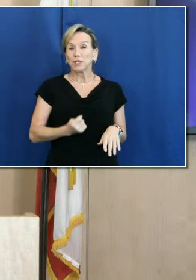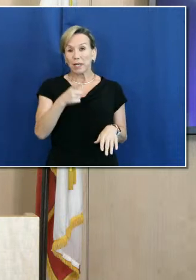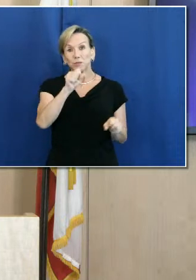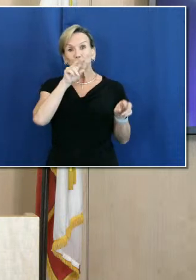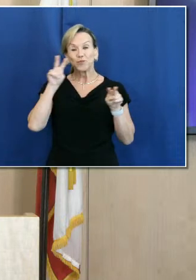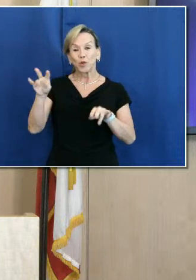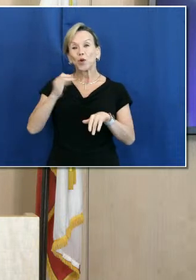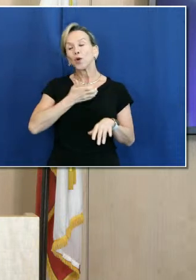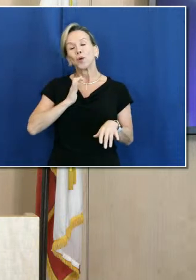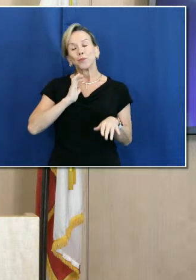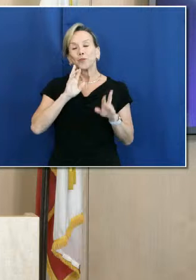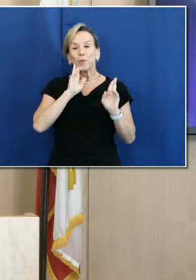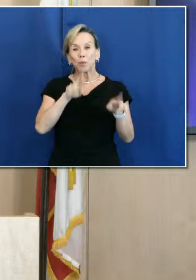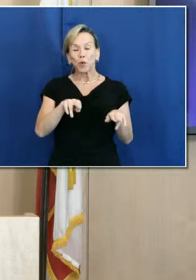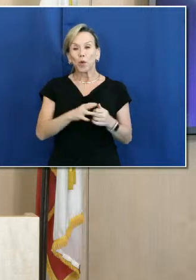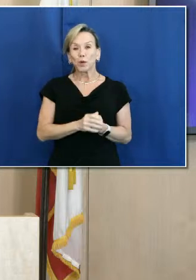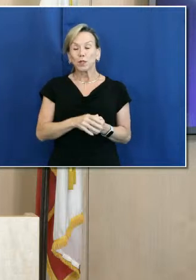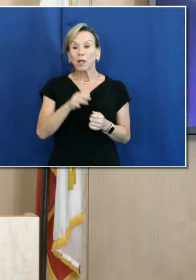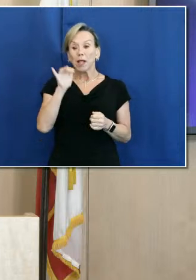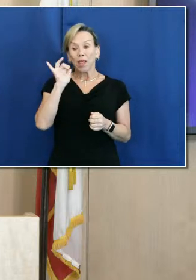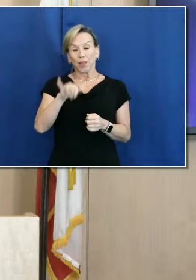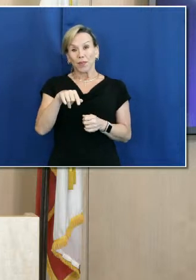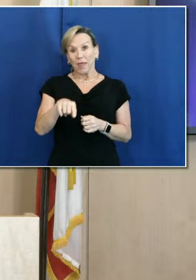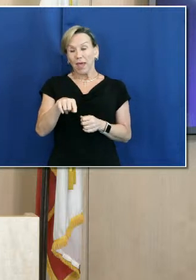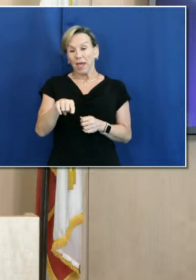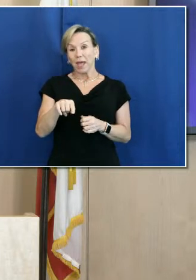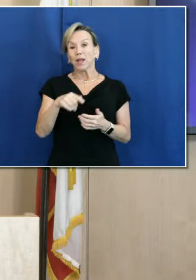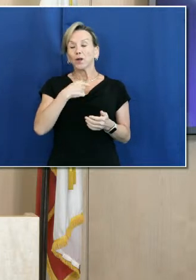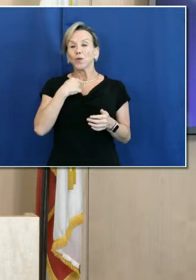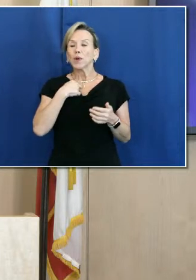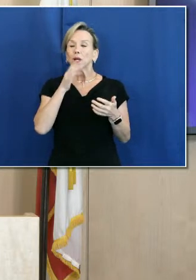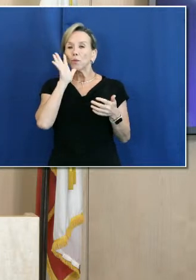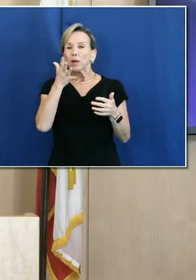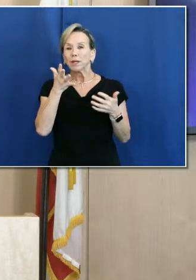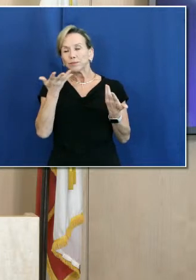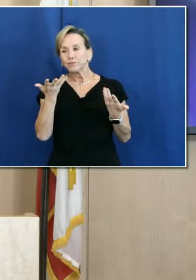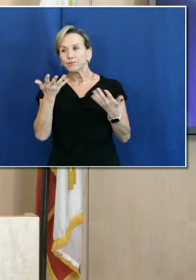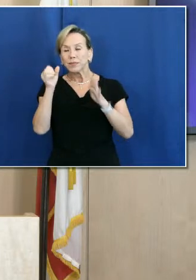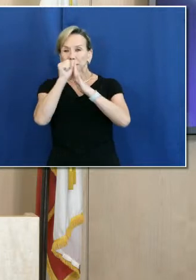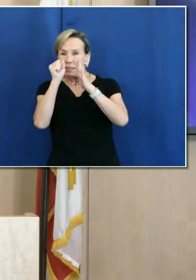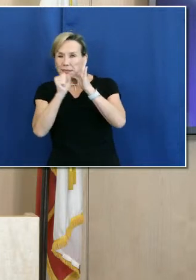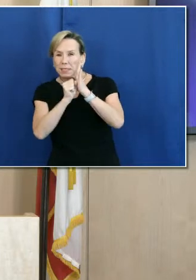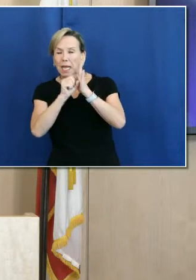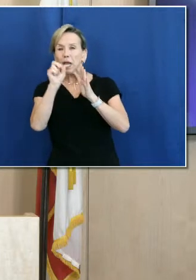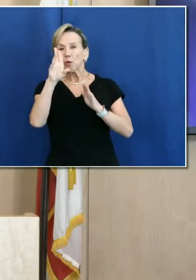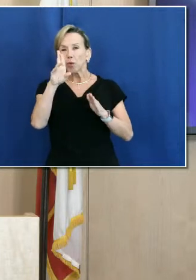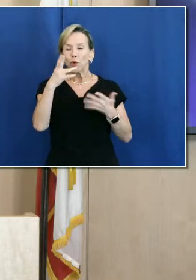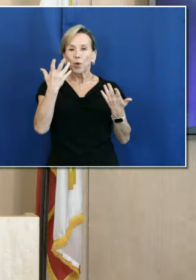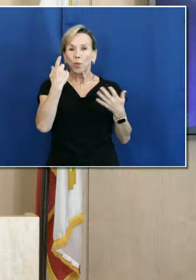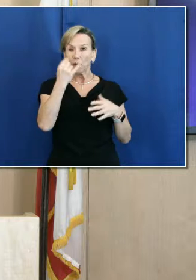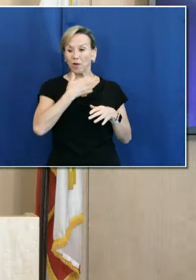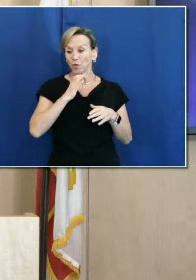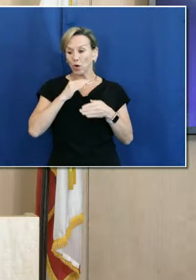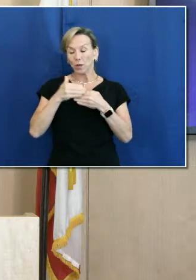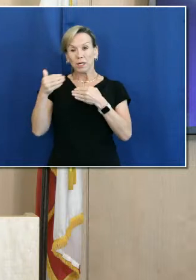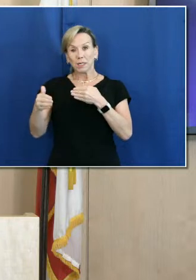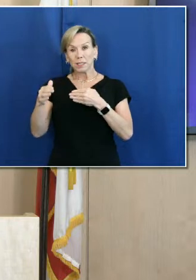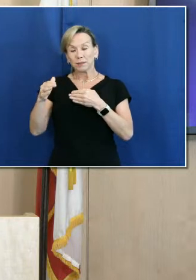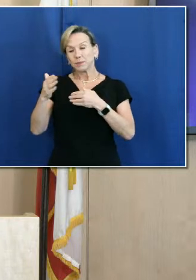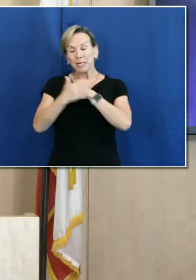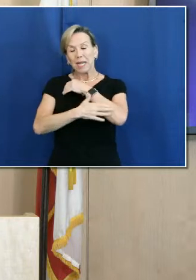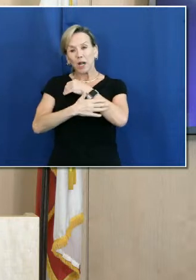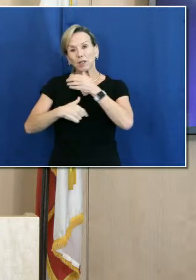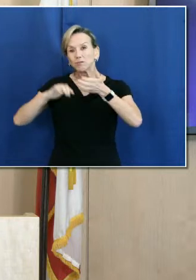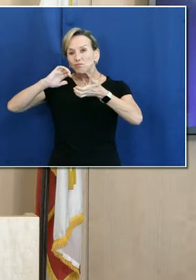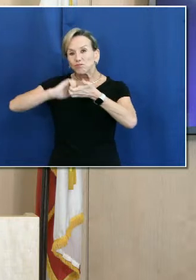And so in each and every one of those cases, we are reaching out often through the state, or if it's one of our neighboring counties, we work directly with